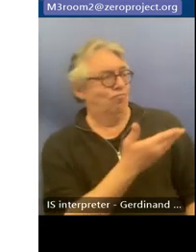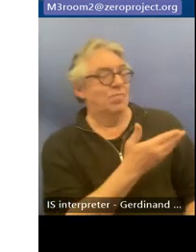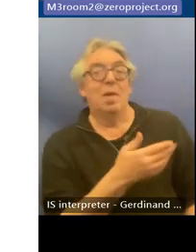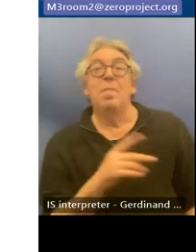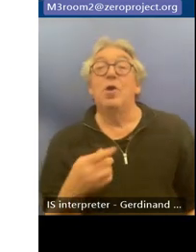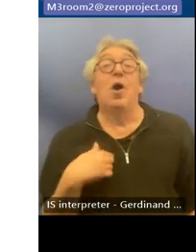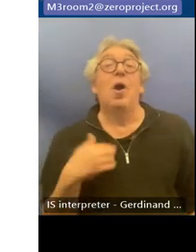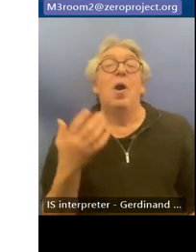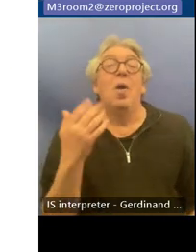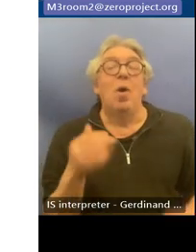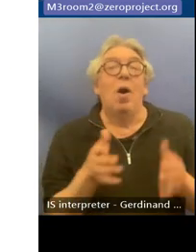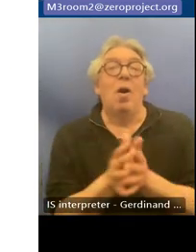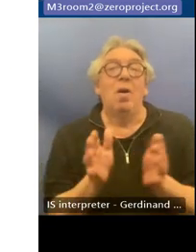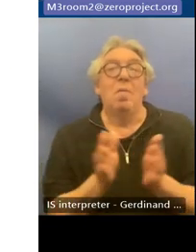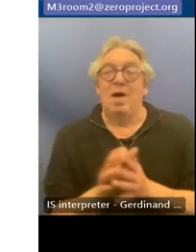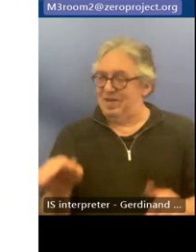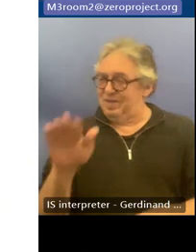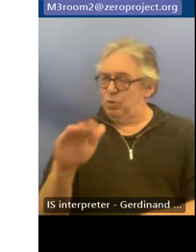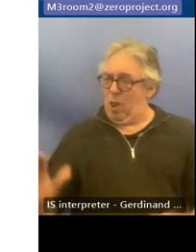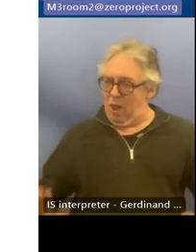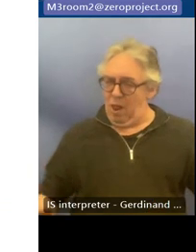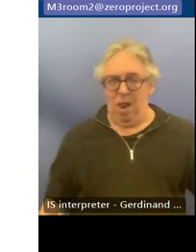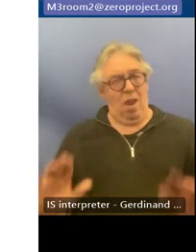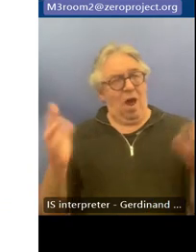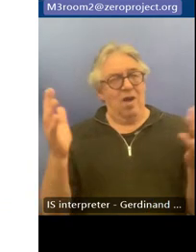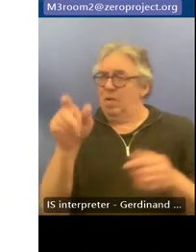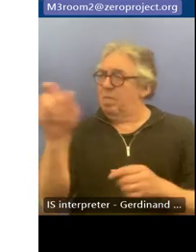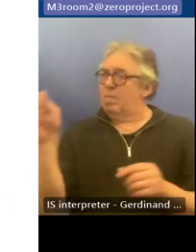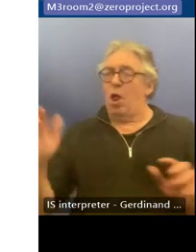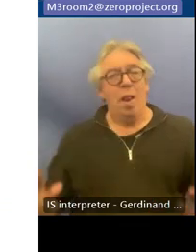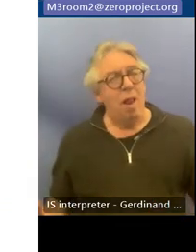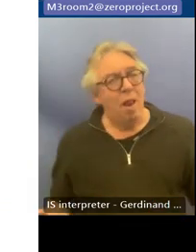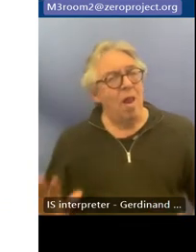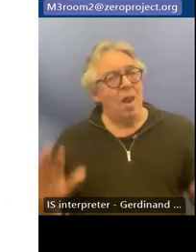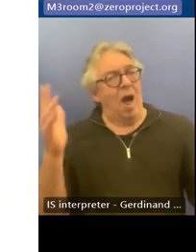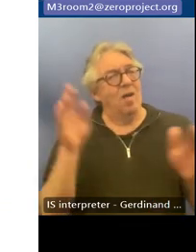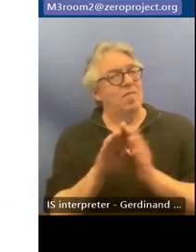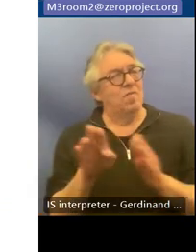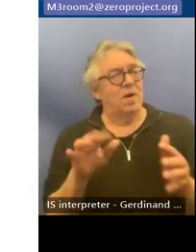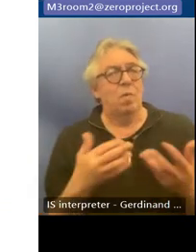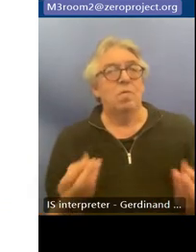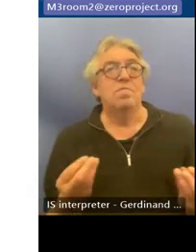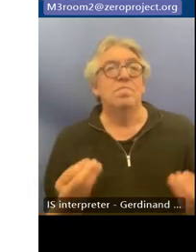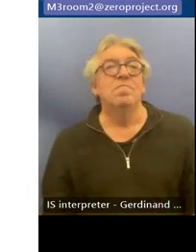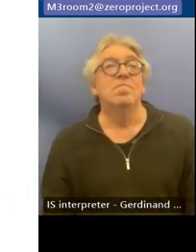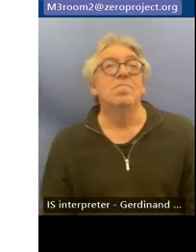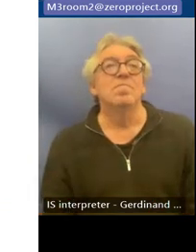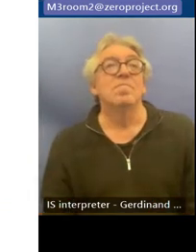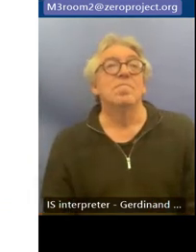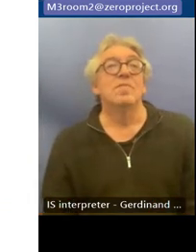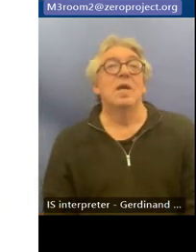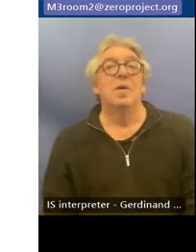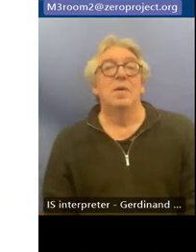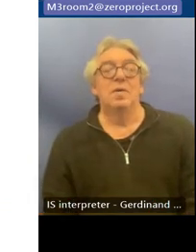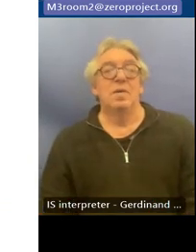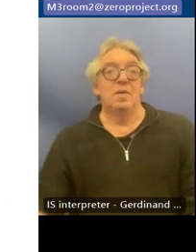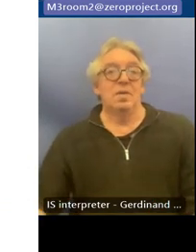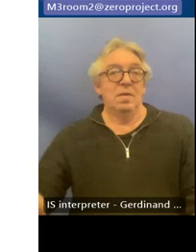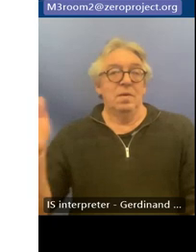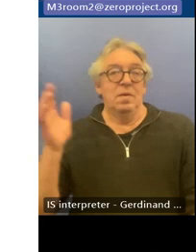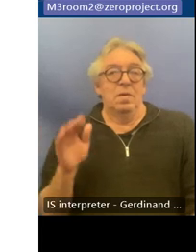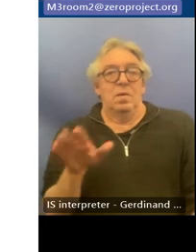and children and people. So when we are saying the children are not integrated, but included